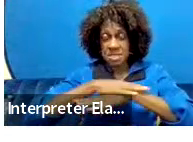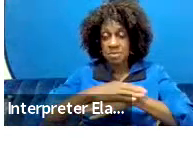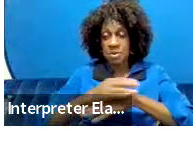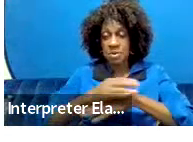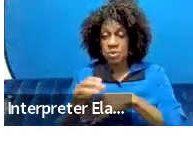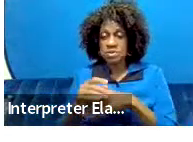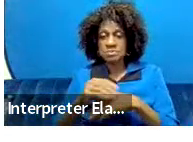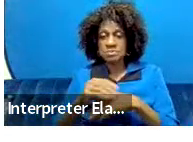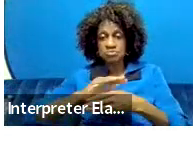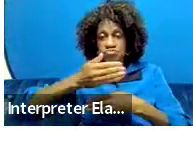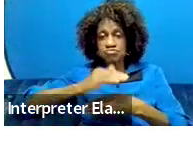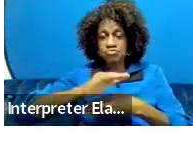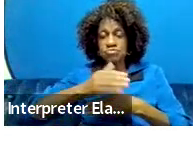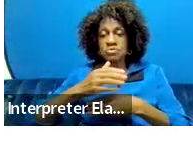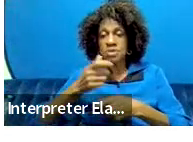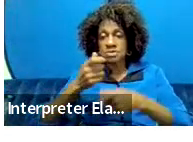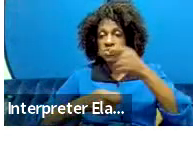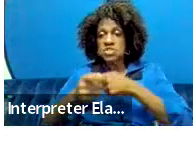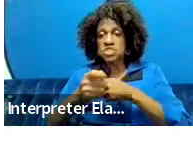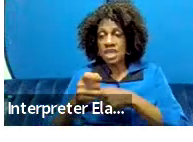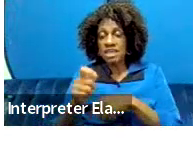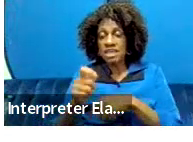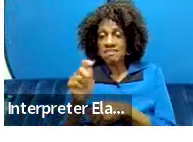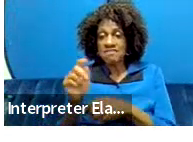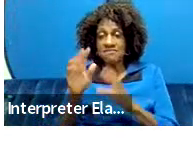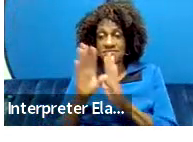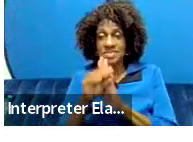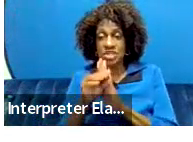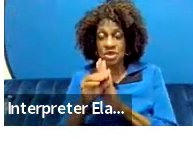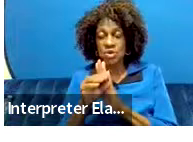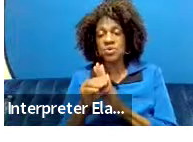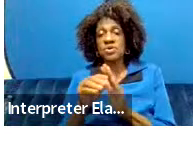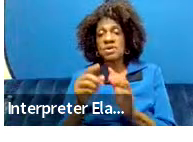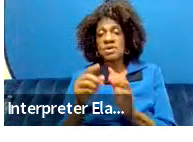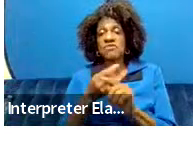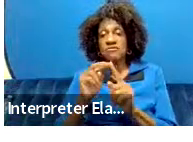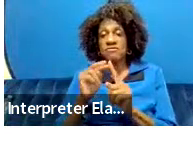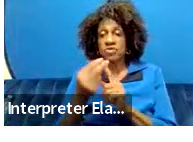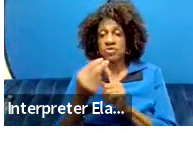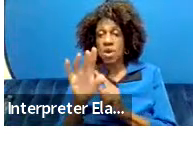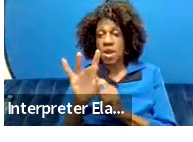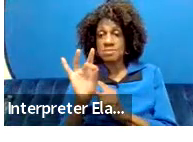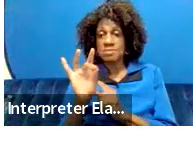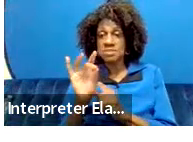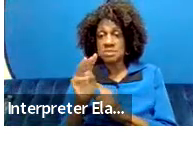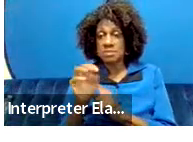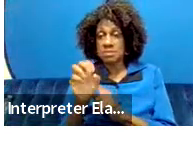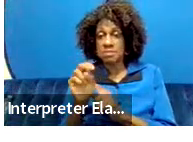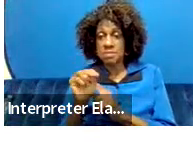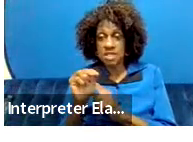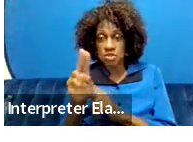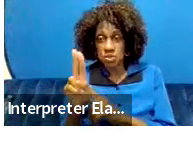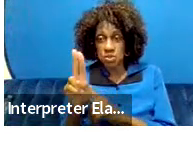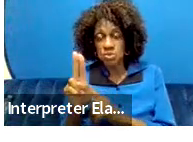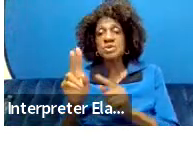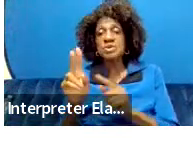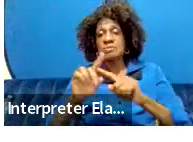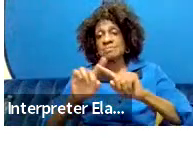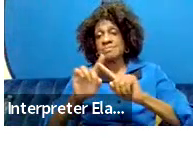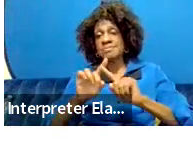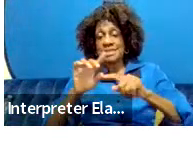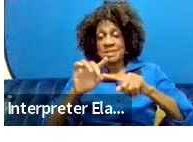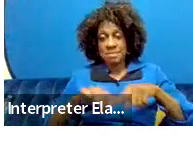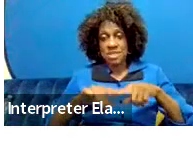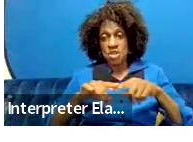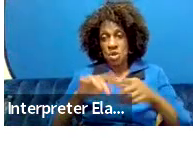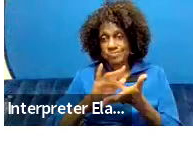choosing Swap Video and Shared Screen option from your viewing options menu. Tablet and phone options will differ depending on the device